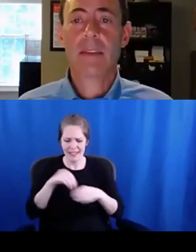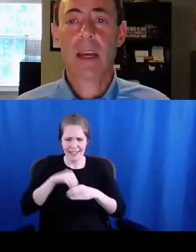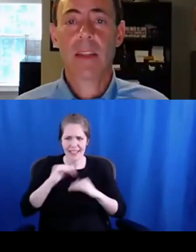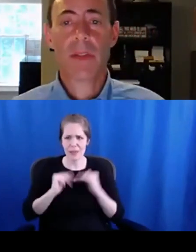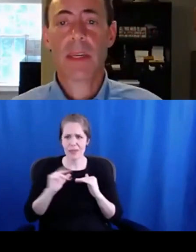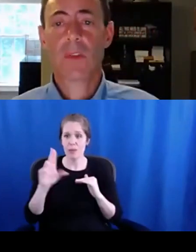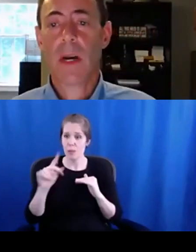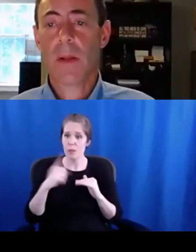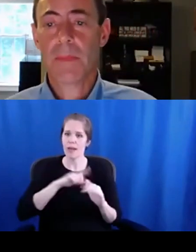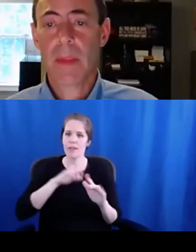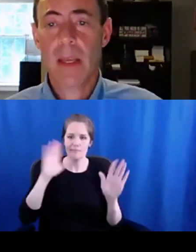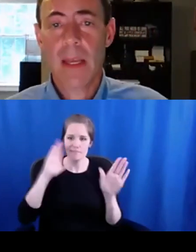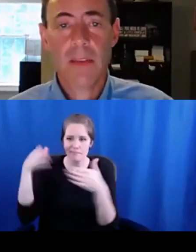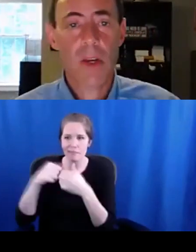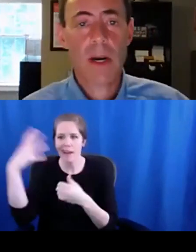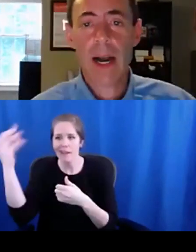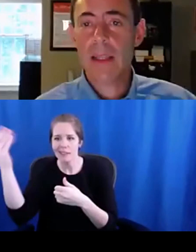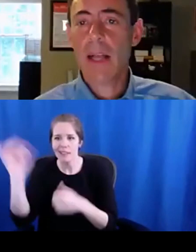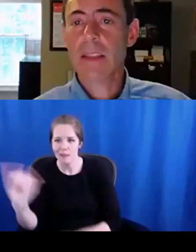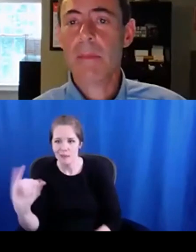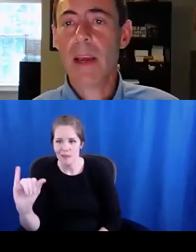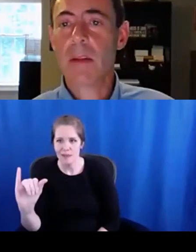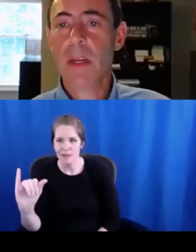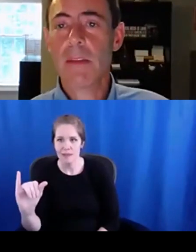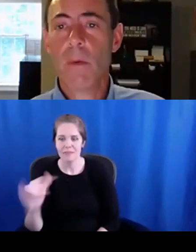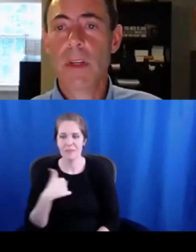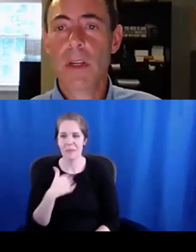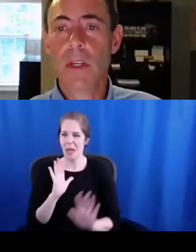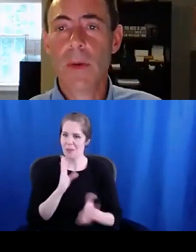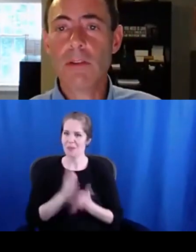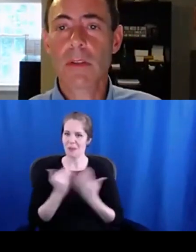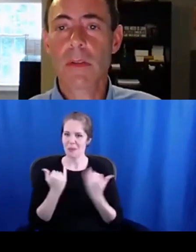outside the building as well. And so I'll stop there, and I'm looking forward to questions.